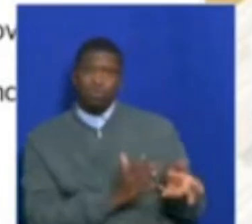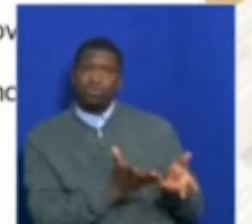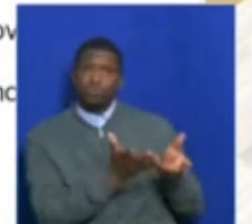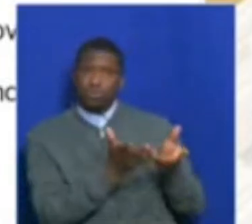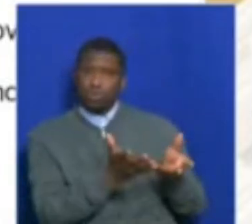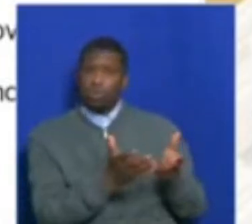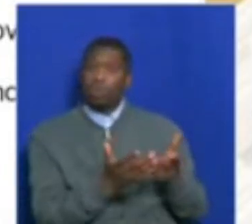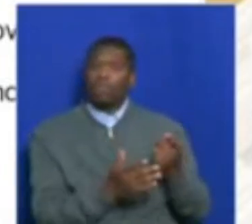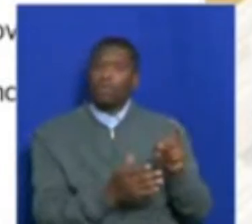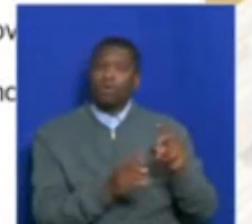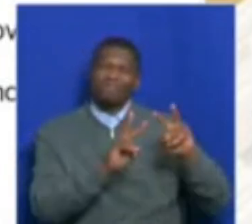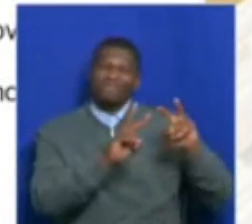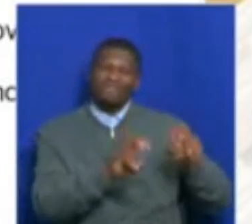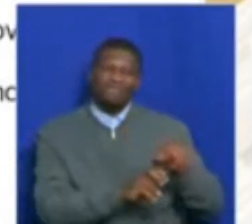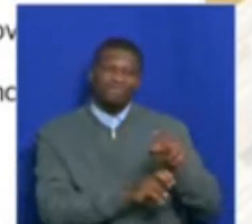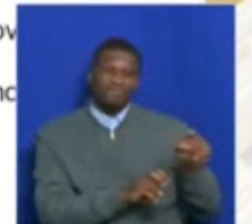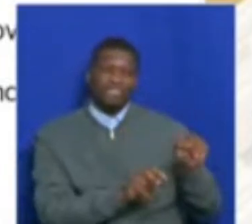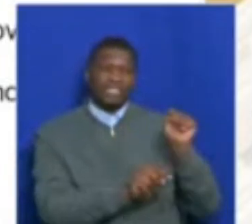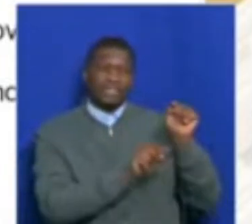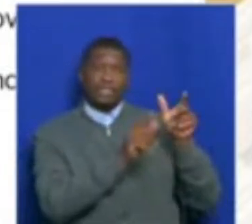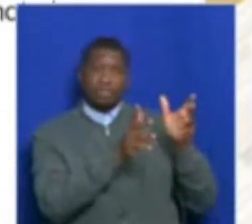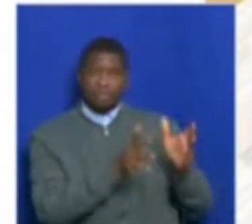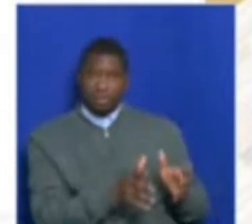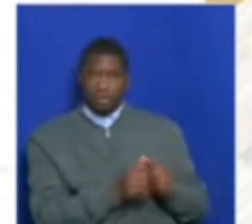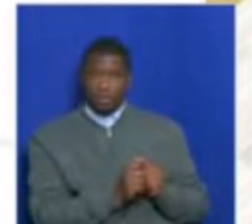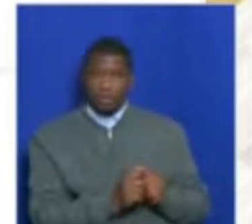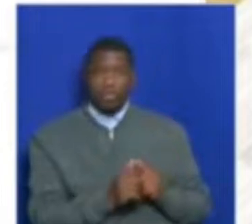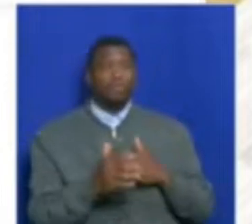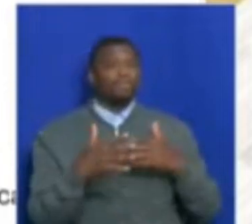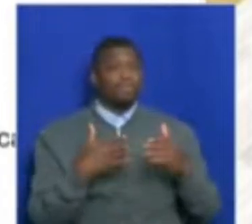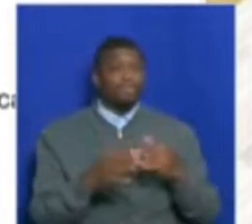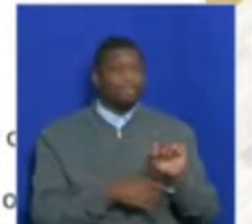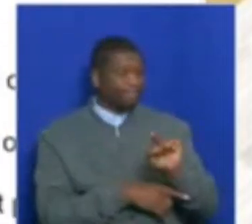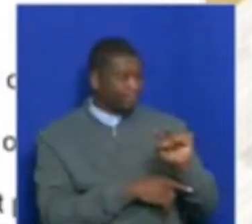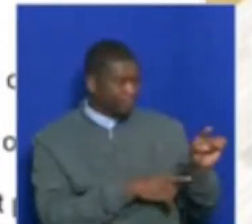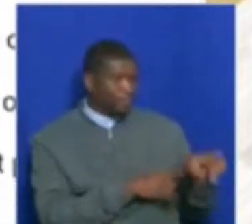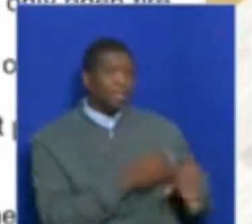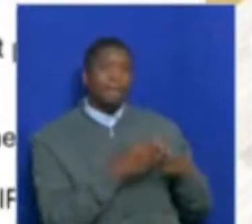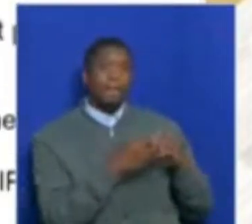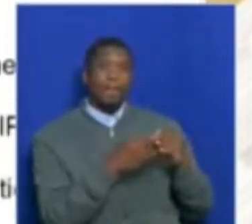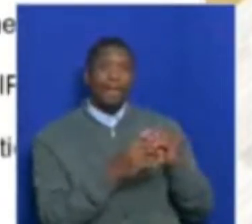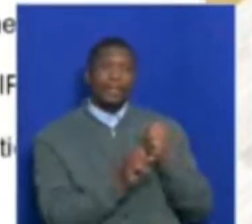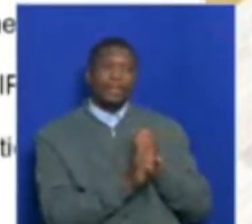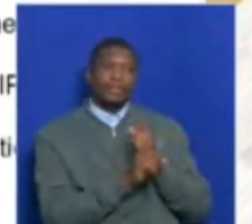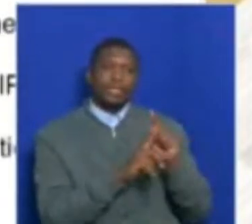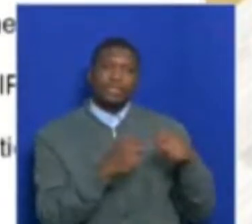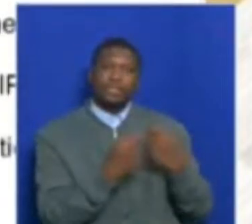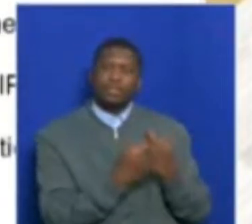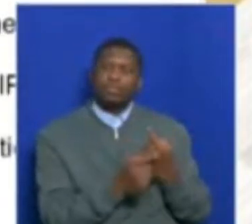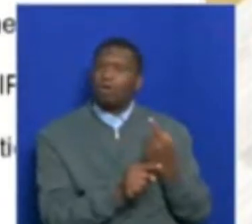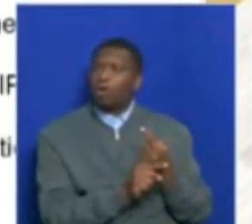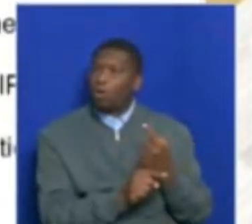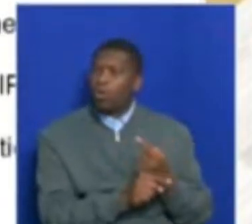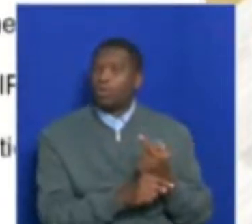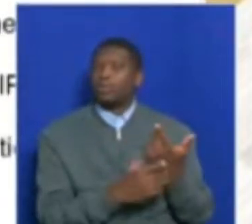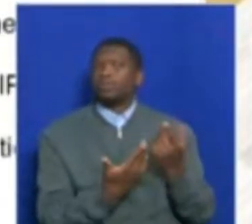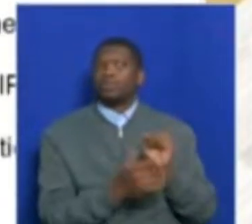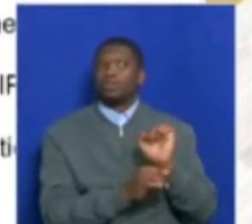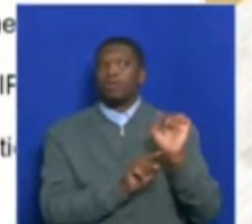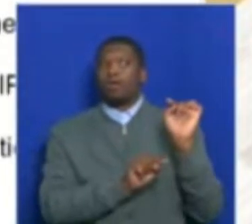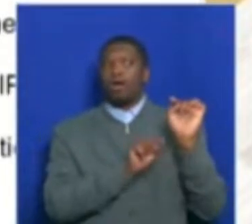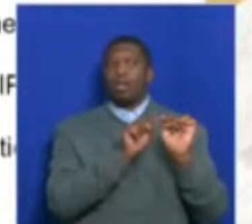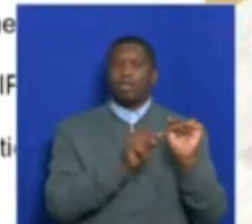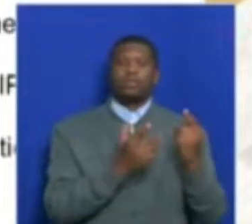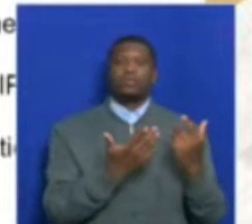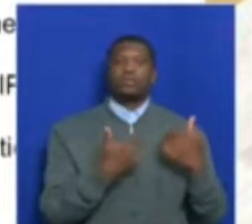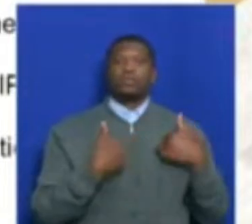suspects. Despite members of the task team constantly alleging that they only opened fire after